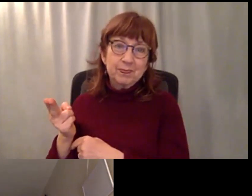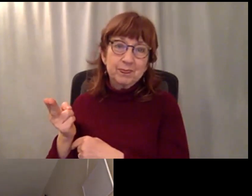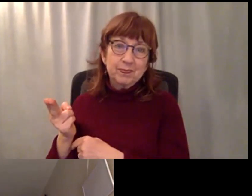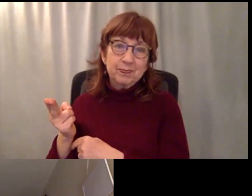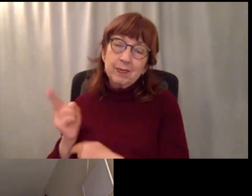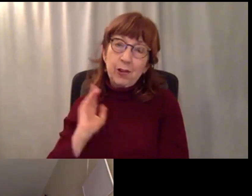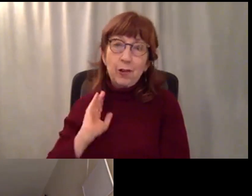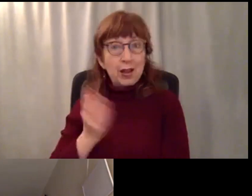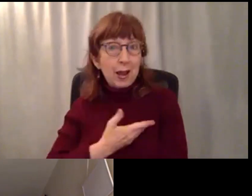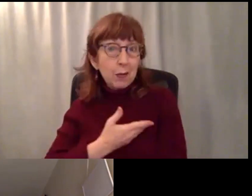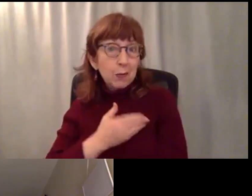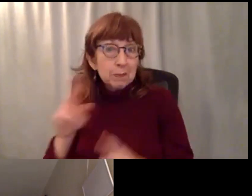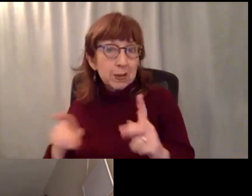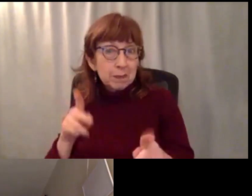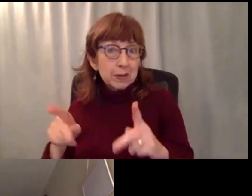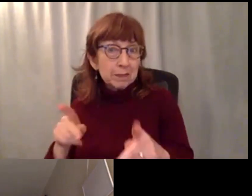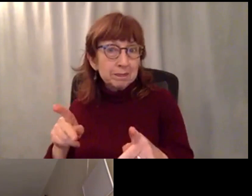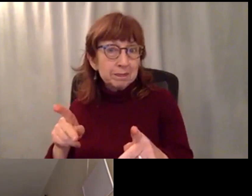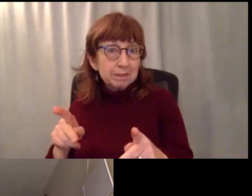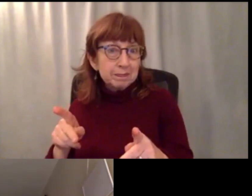our people.